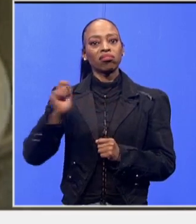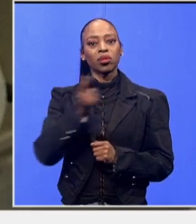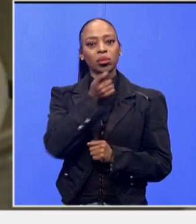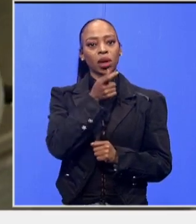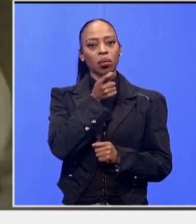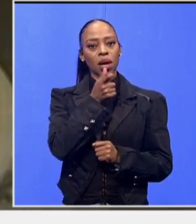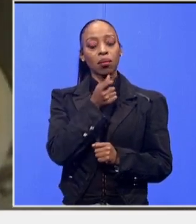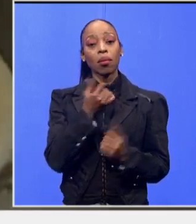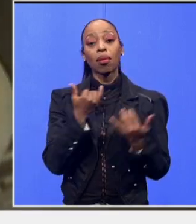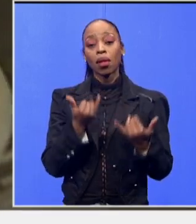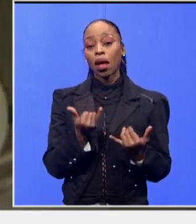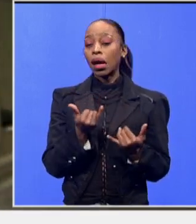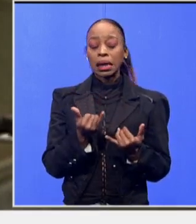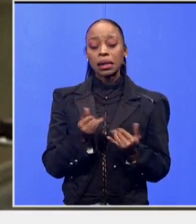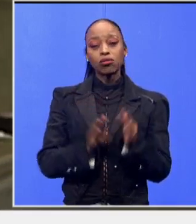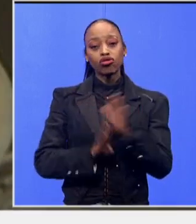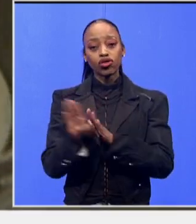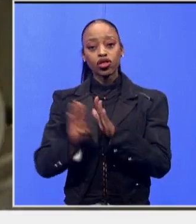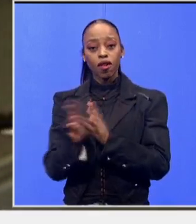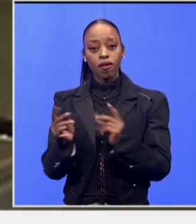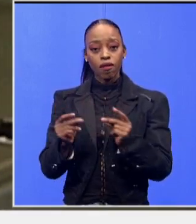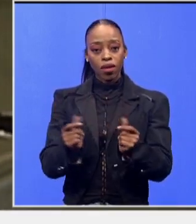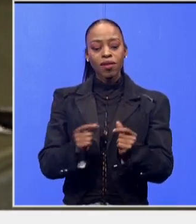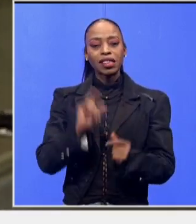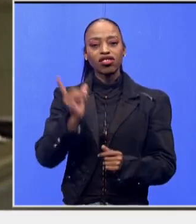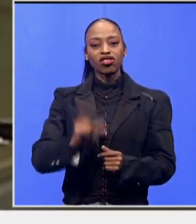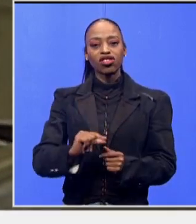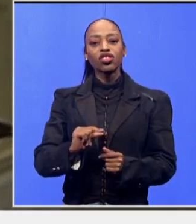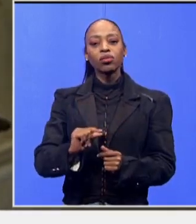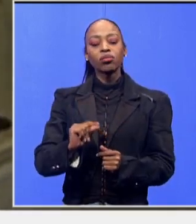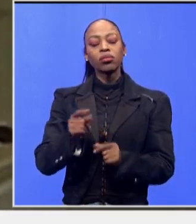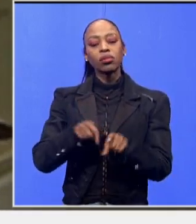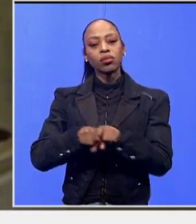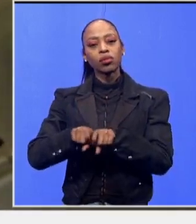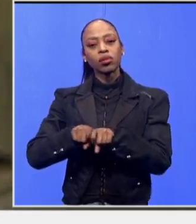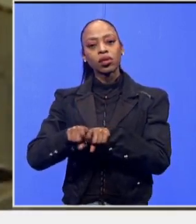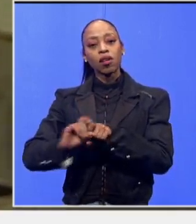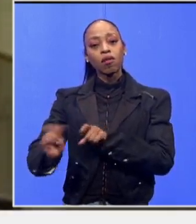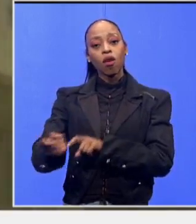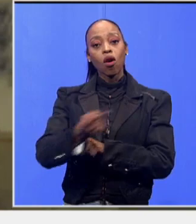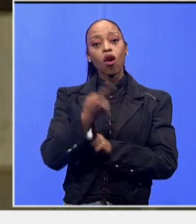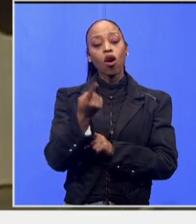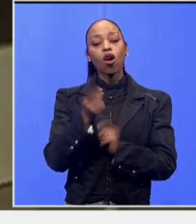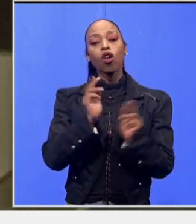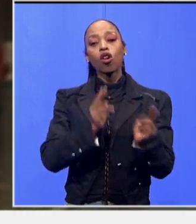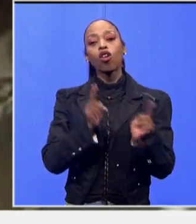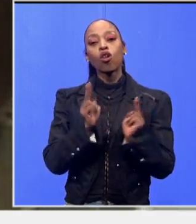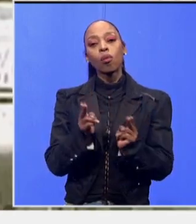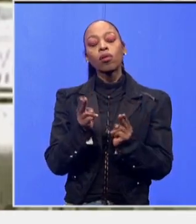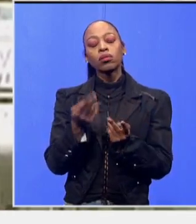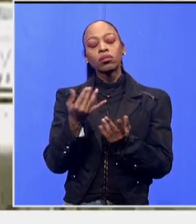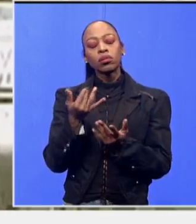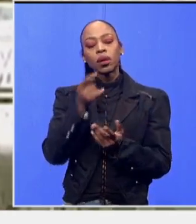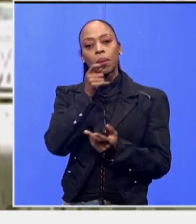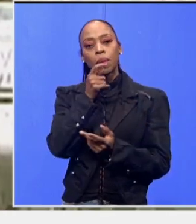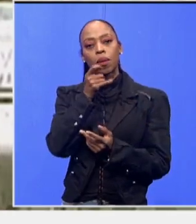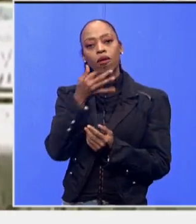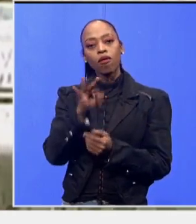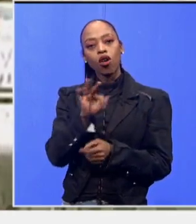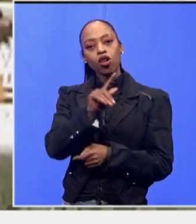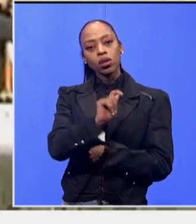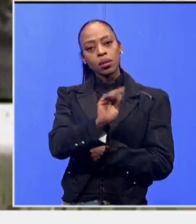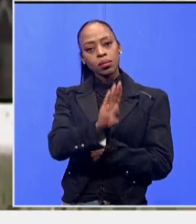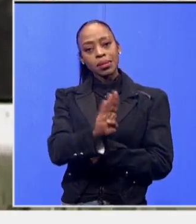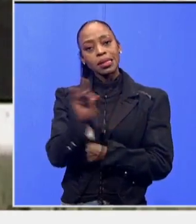the race is on to develop quick and affordable resistance tests for all commonly used TB drugs. Naidoo says